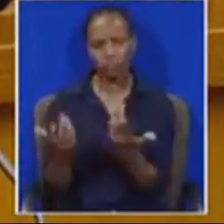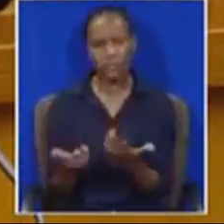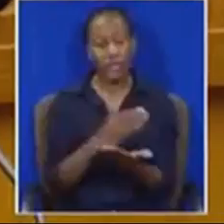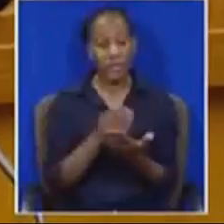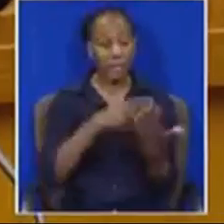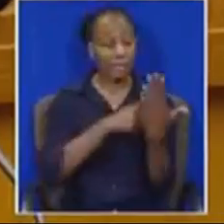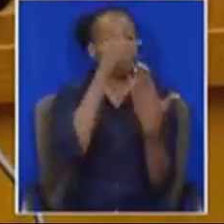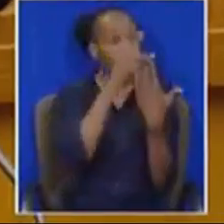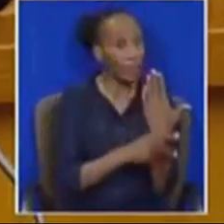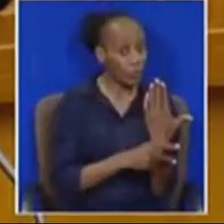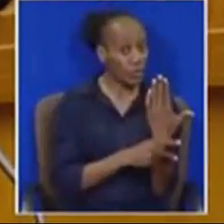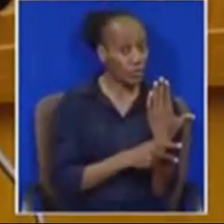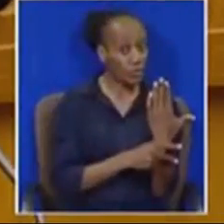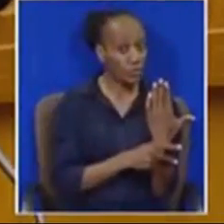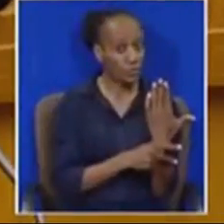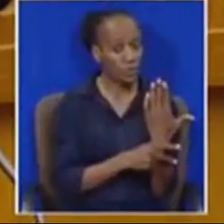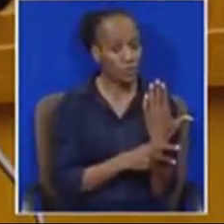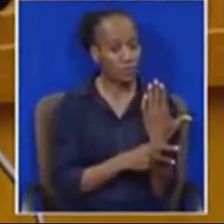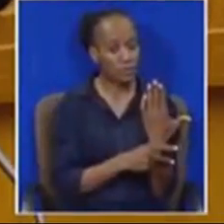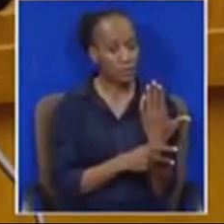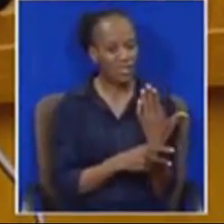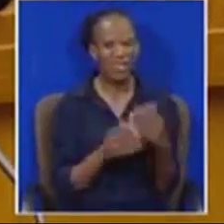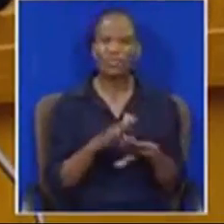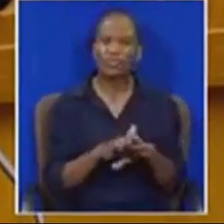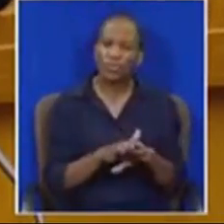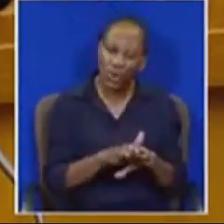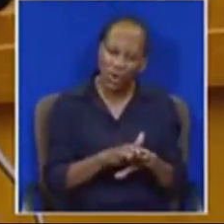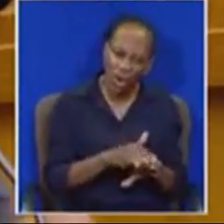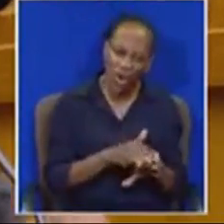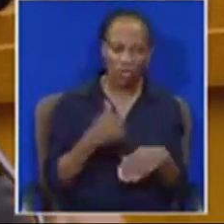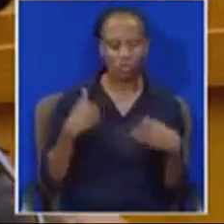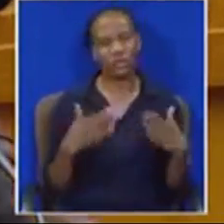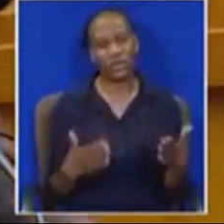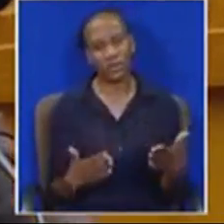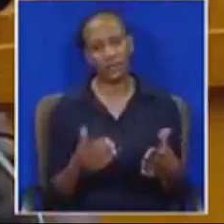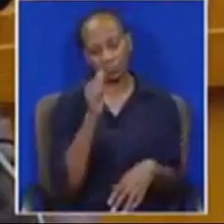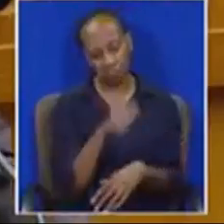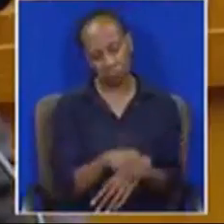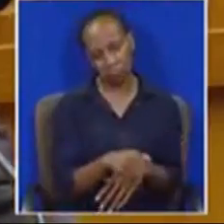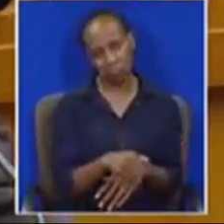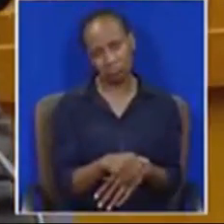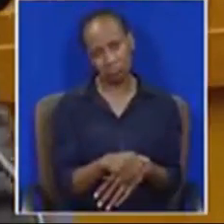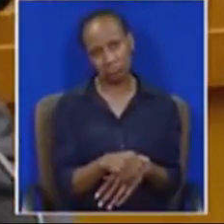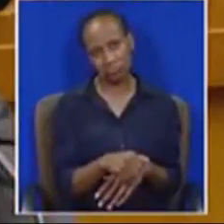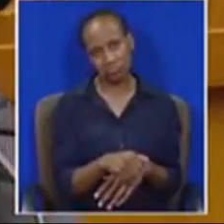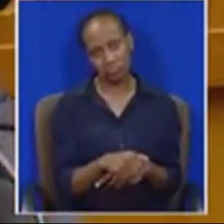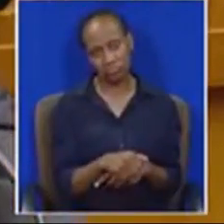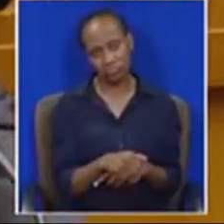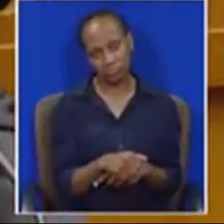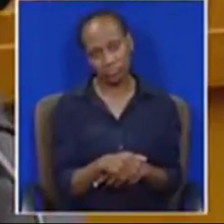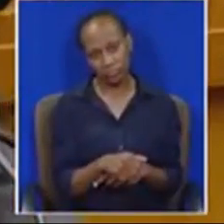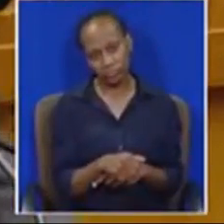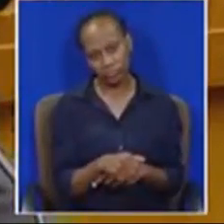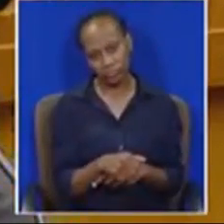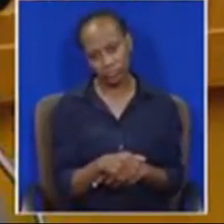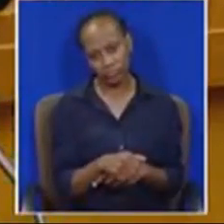projects are taking time to get off the ground, and to enhance